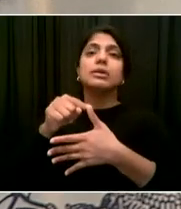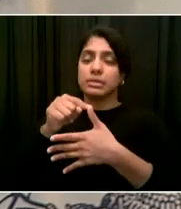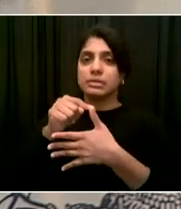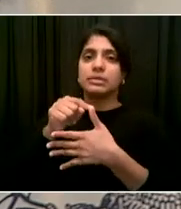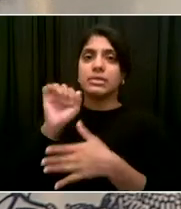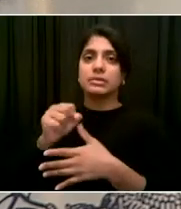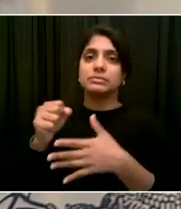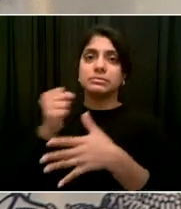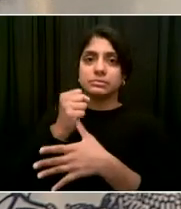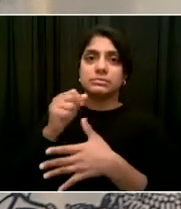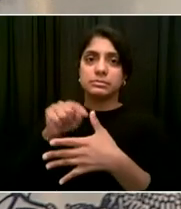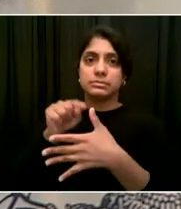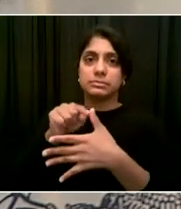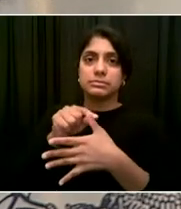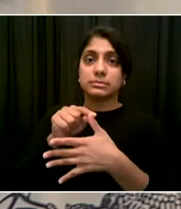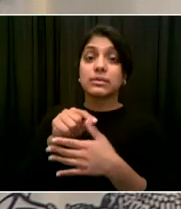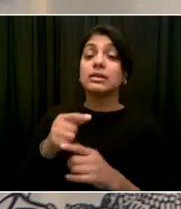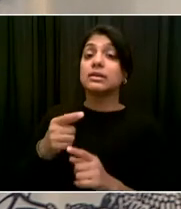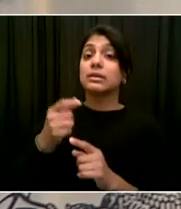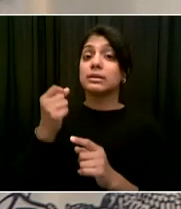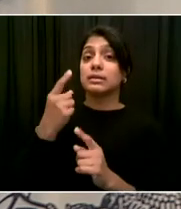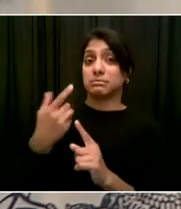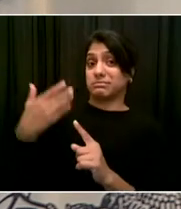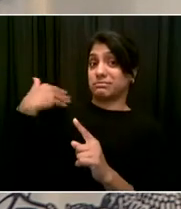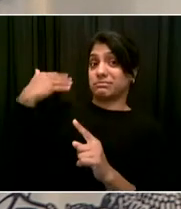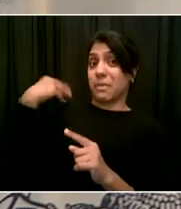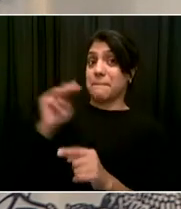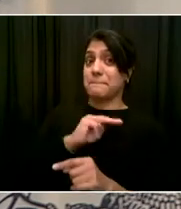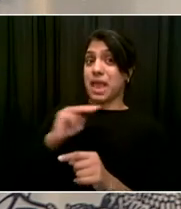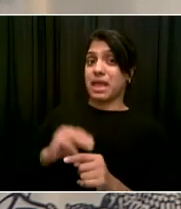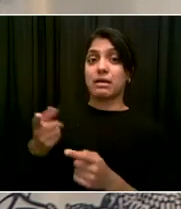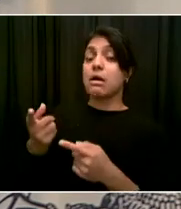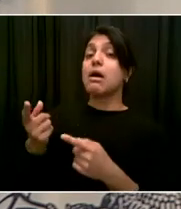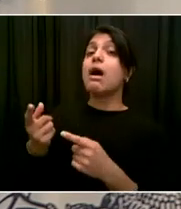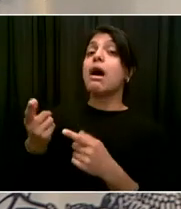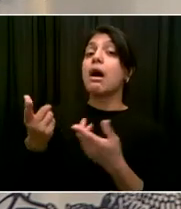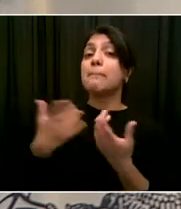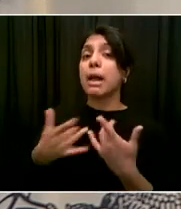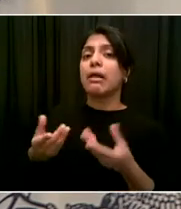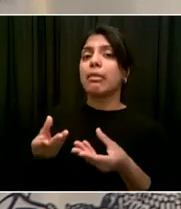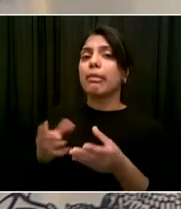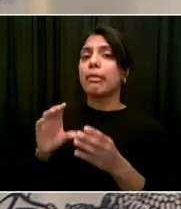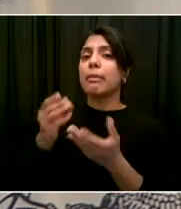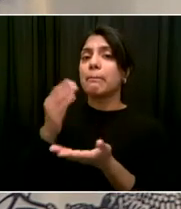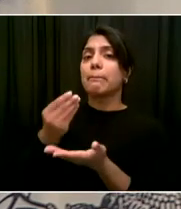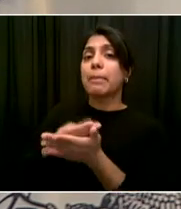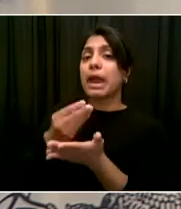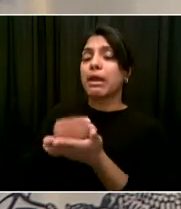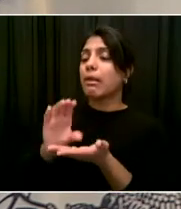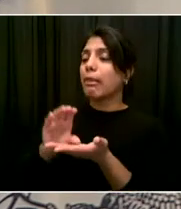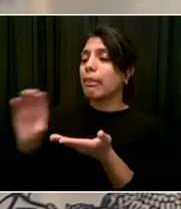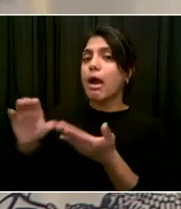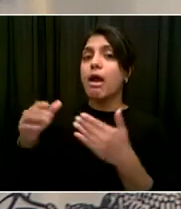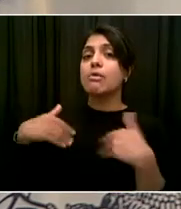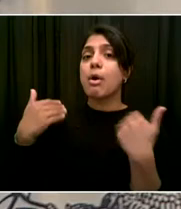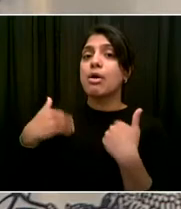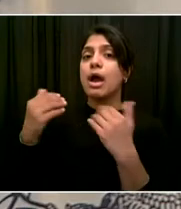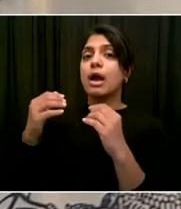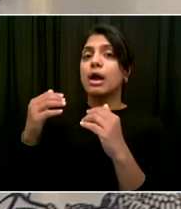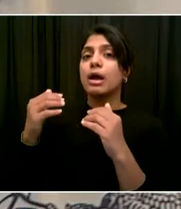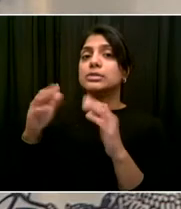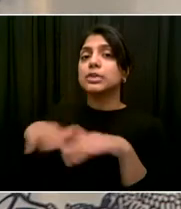childhood education was absolutely missing the mark. So a lot of the changes we've made will